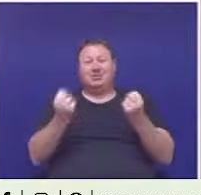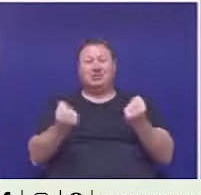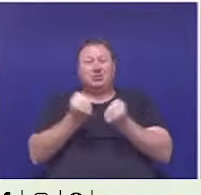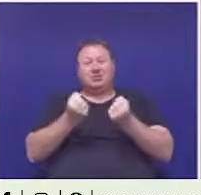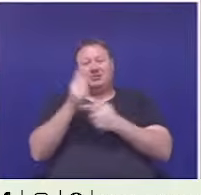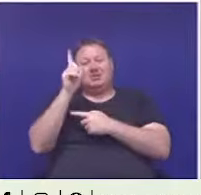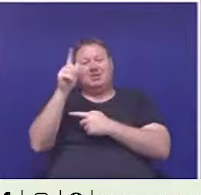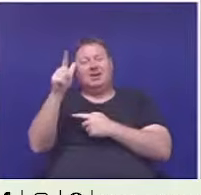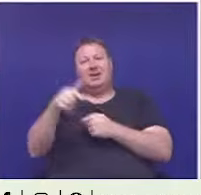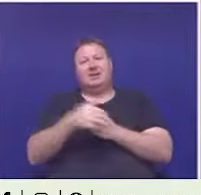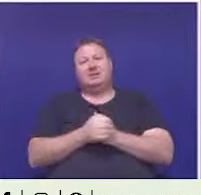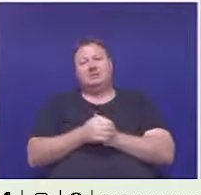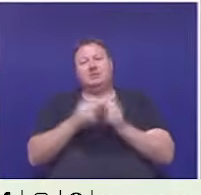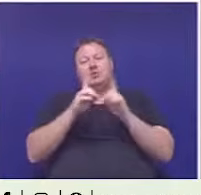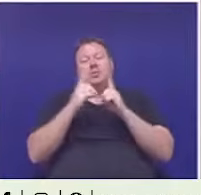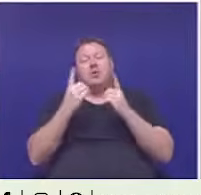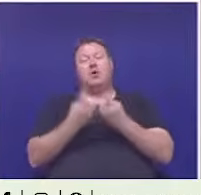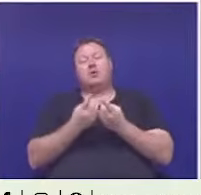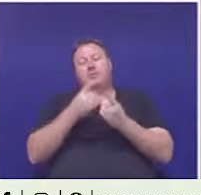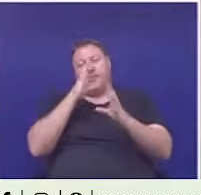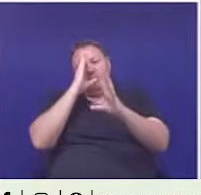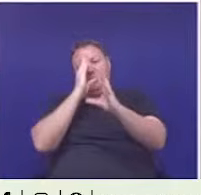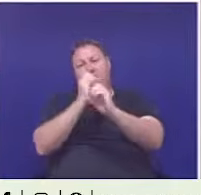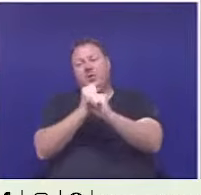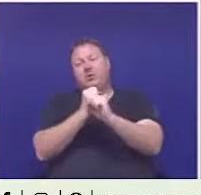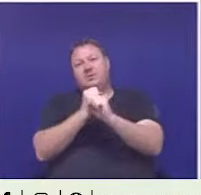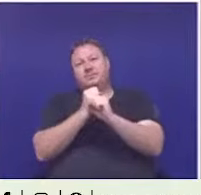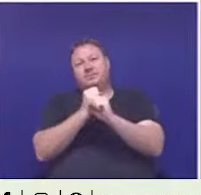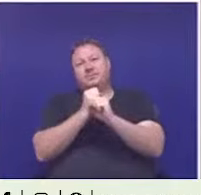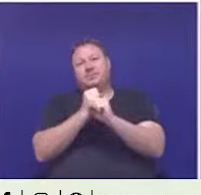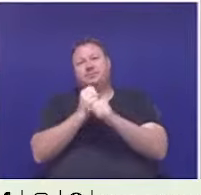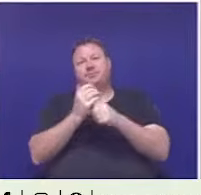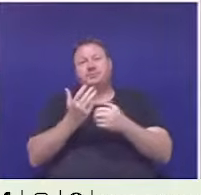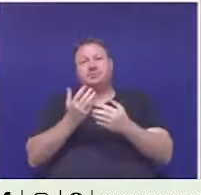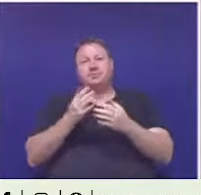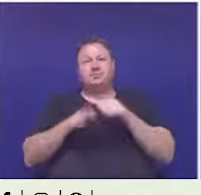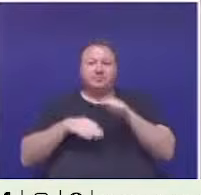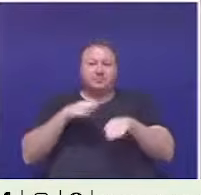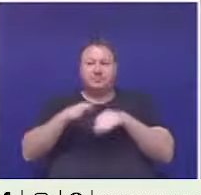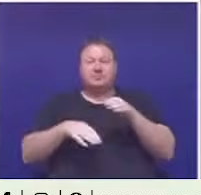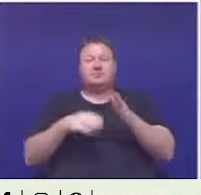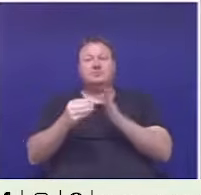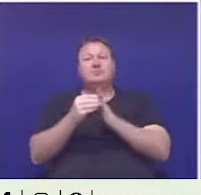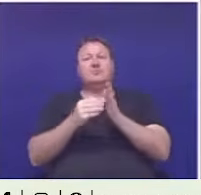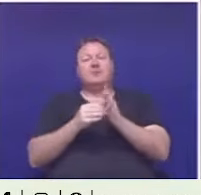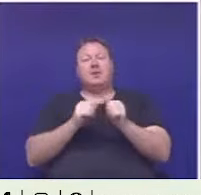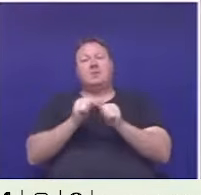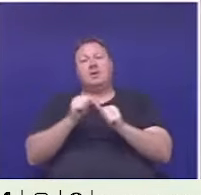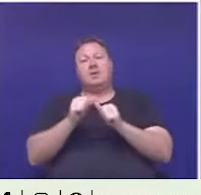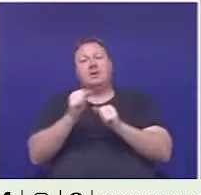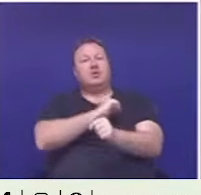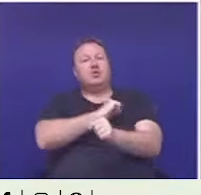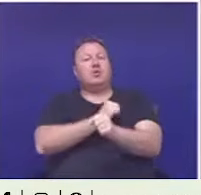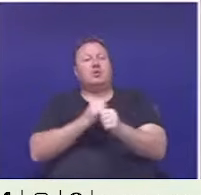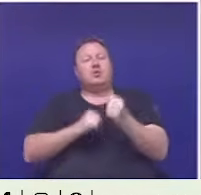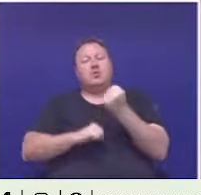curriculum. The department has therefore taken steps to strengthen support in grades R to 3.